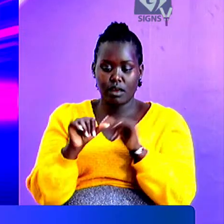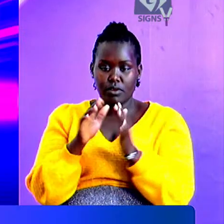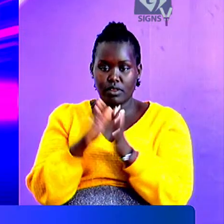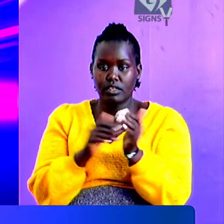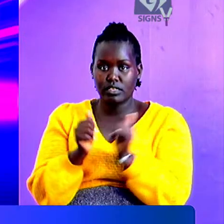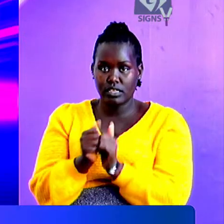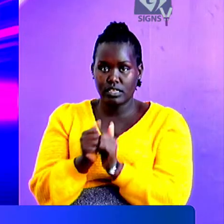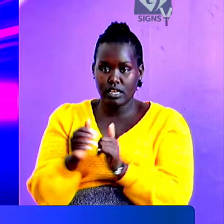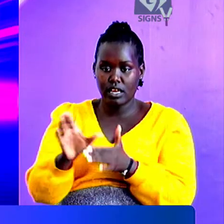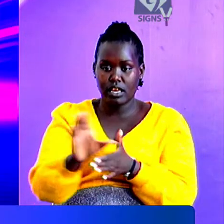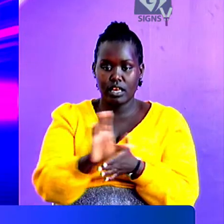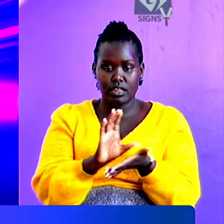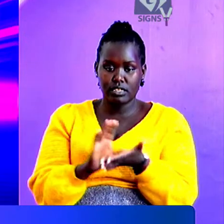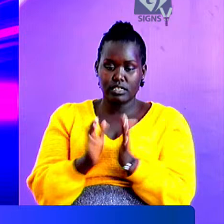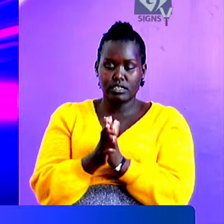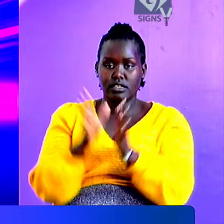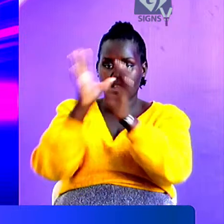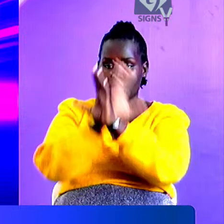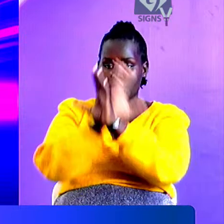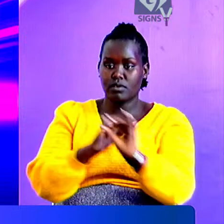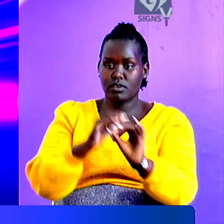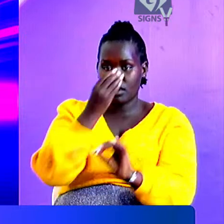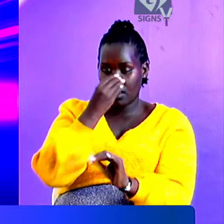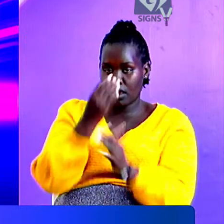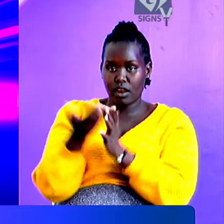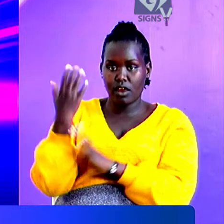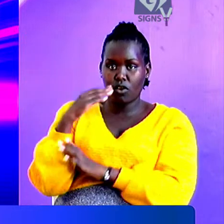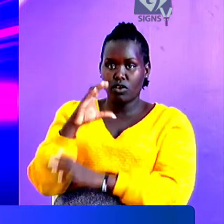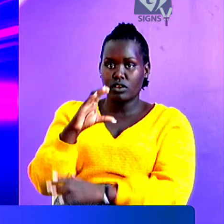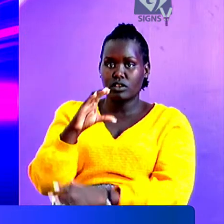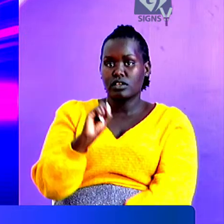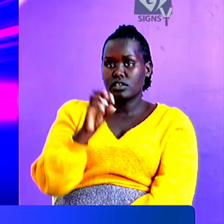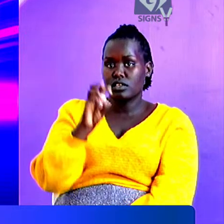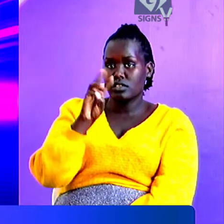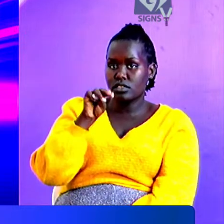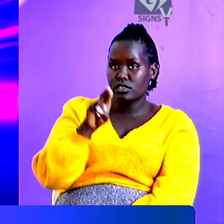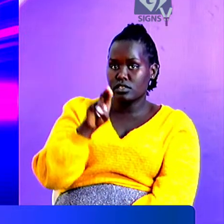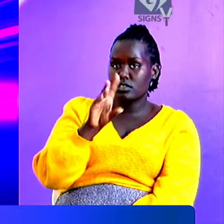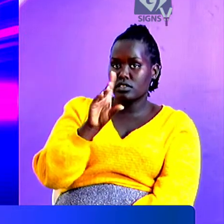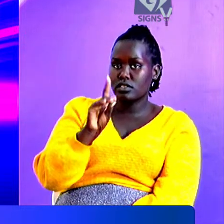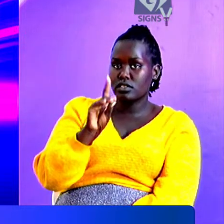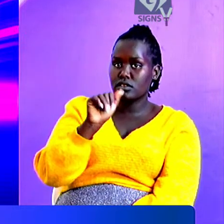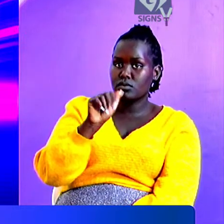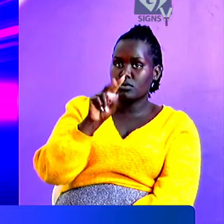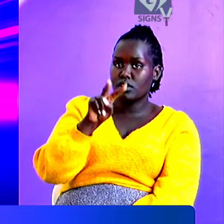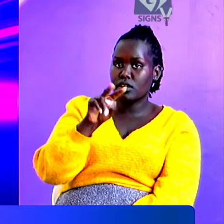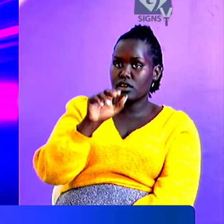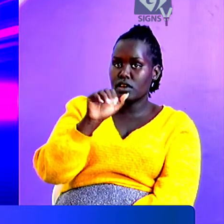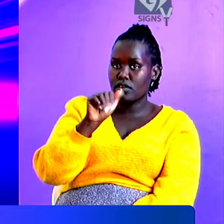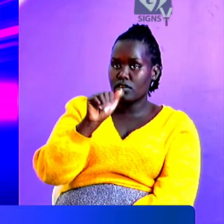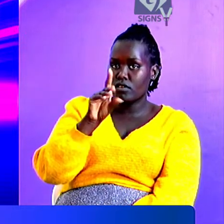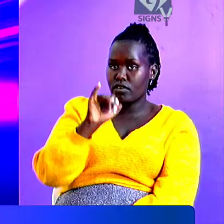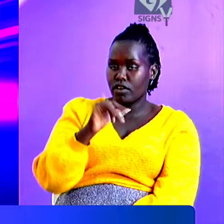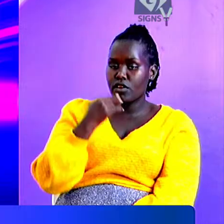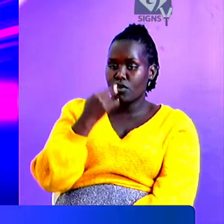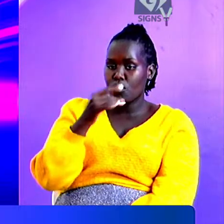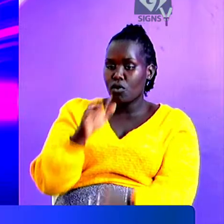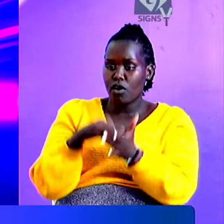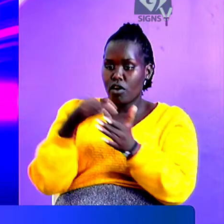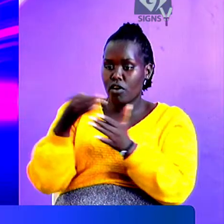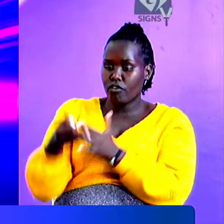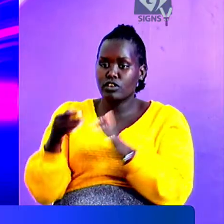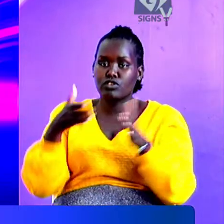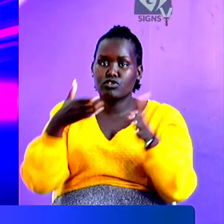of the storm are President William Ruto and Foreign Affairs CS Musalia Mudavadi, who have failed to condemn the violations or defend